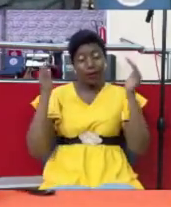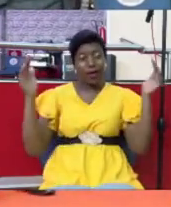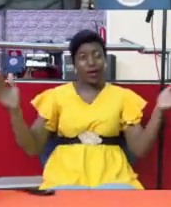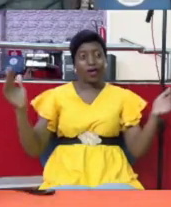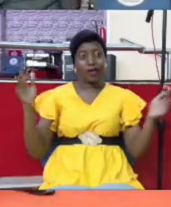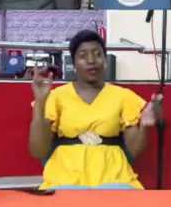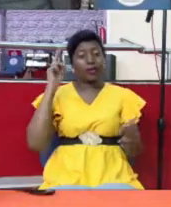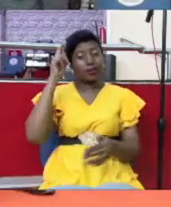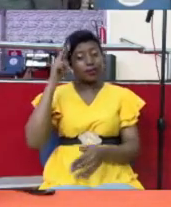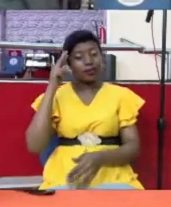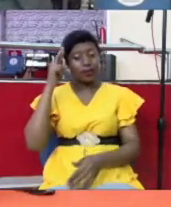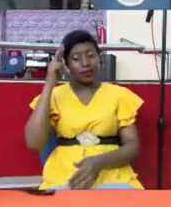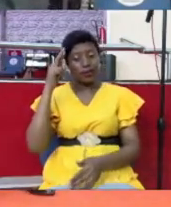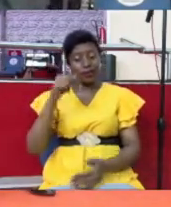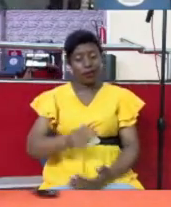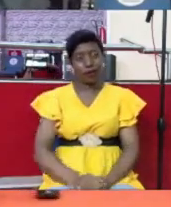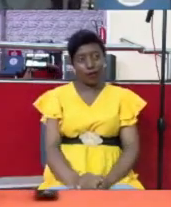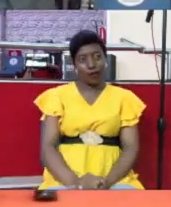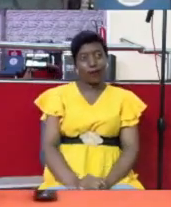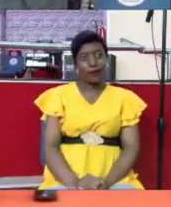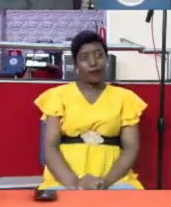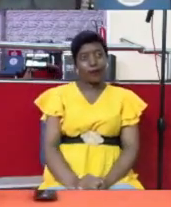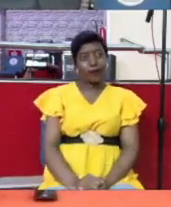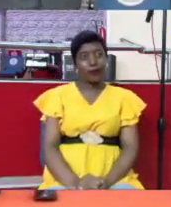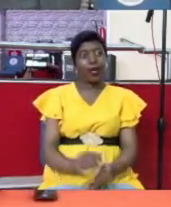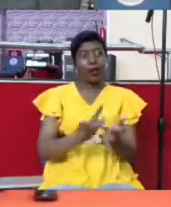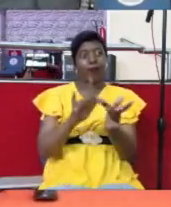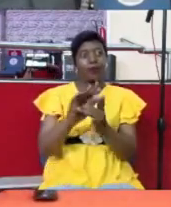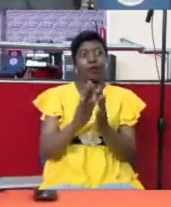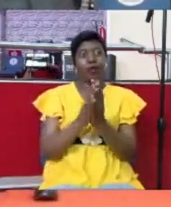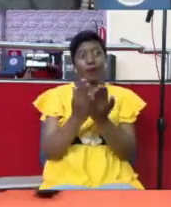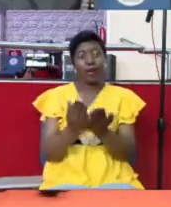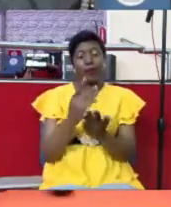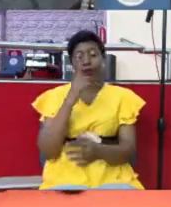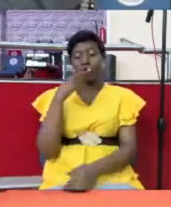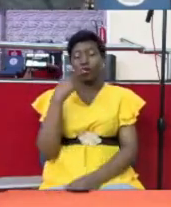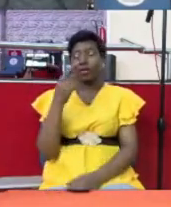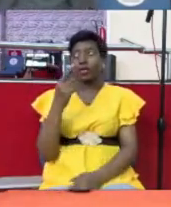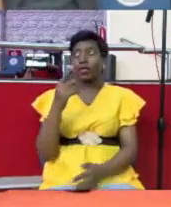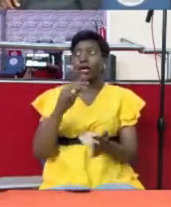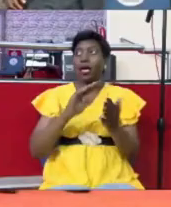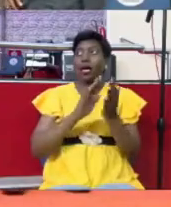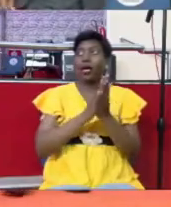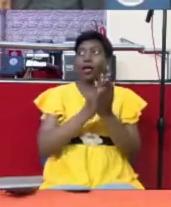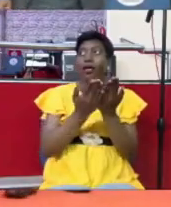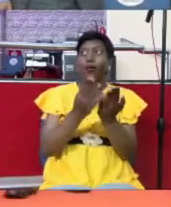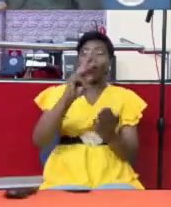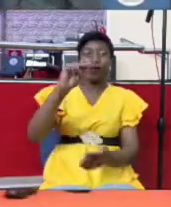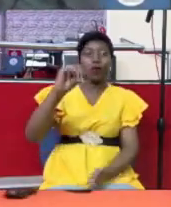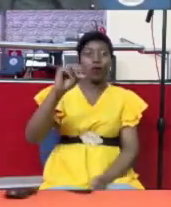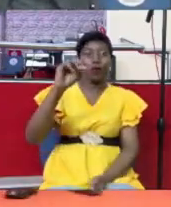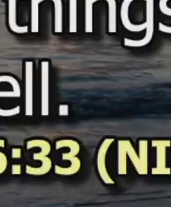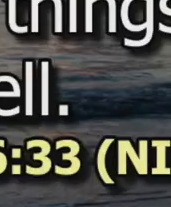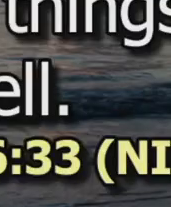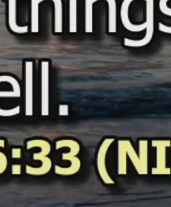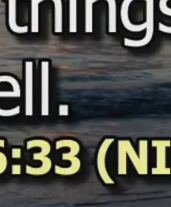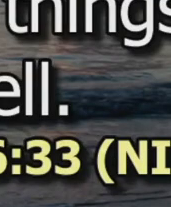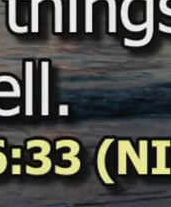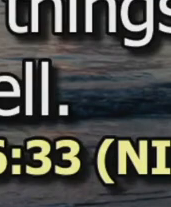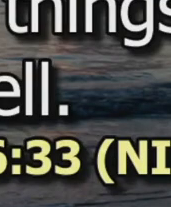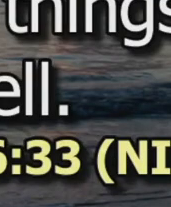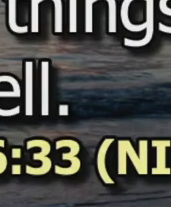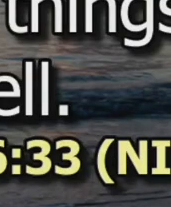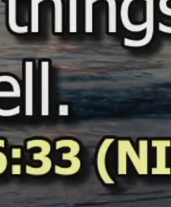utiwe moyo na shughuli iliyo kubwa. The Bible says in the book of Matthew chapter 6 verse 33. Mathayo 6:33 Biblia